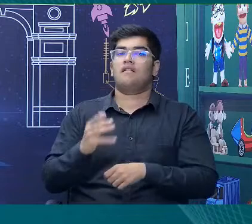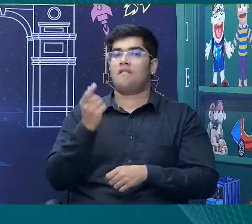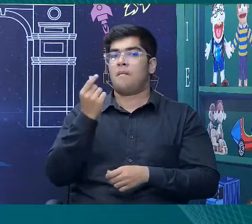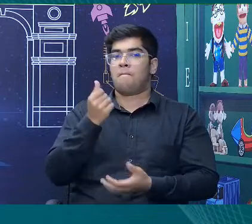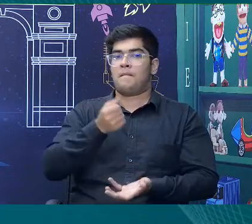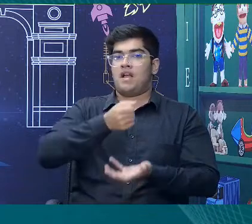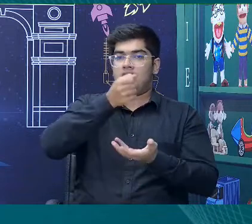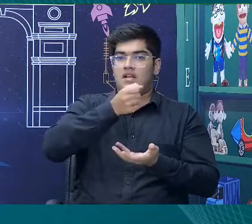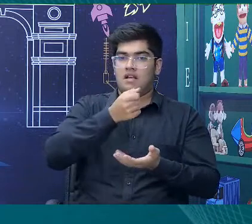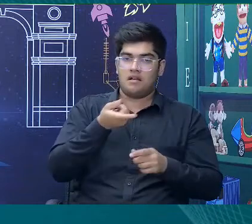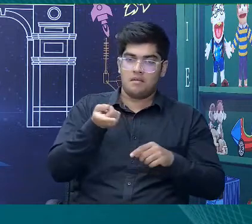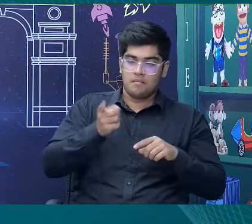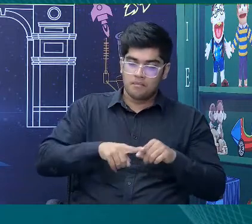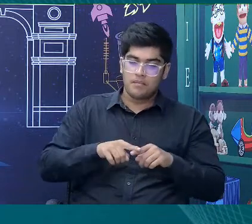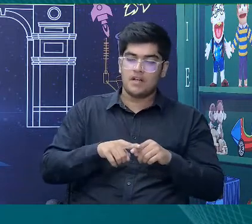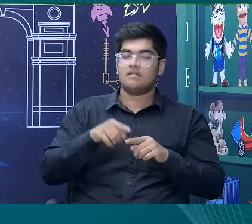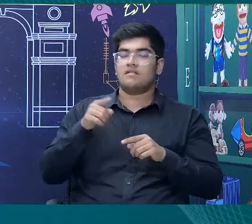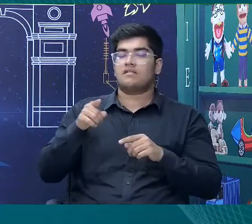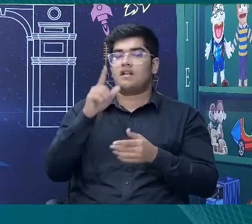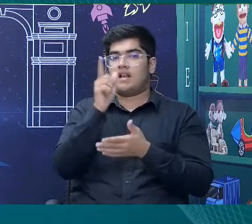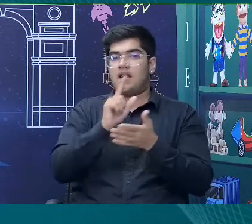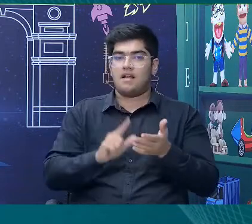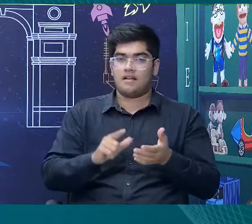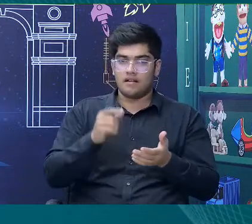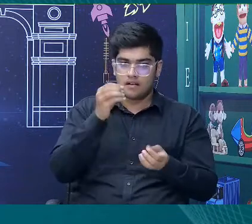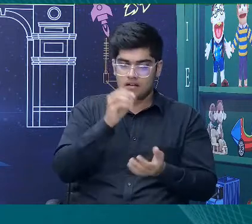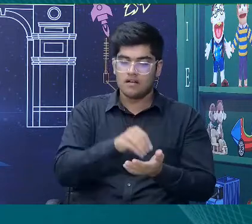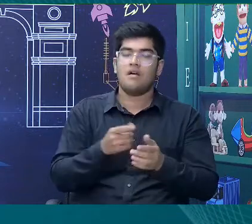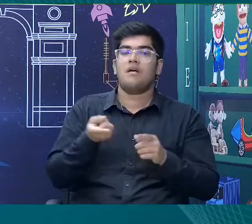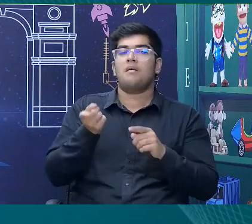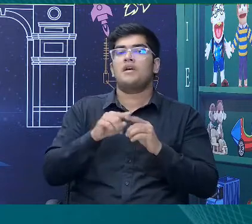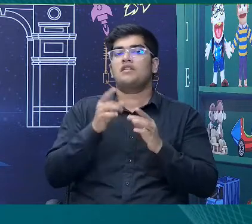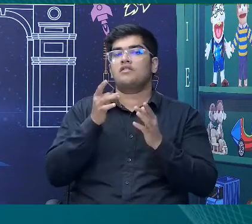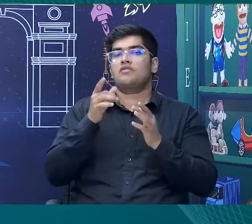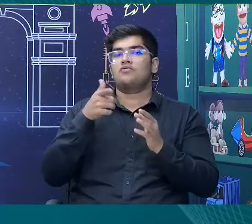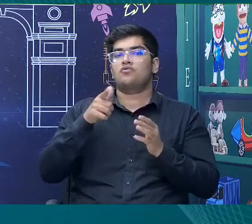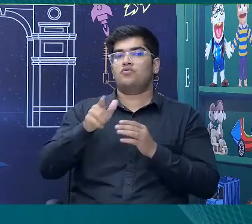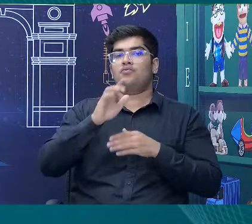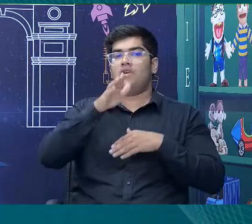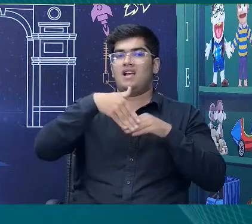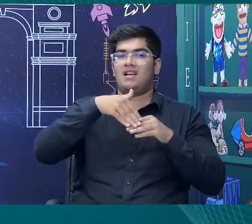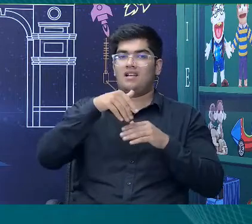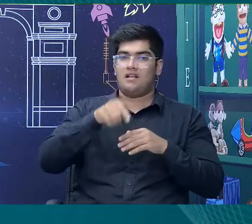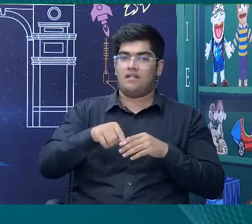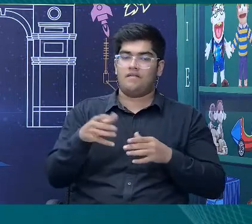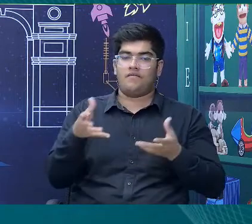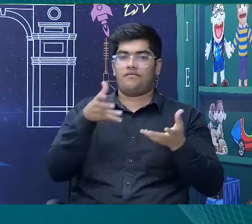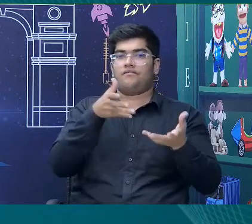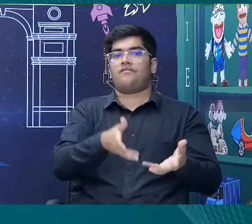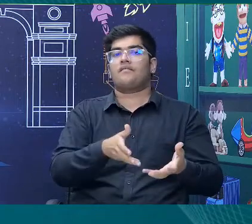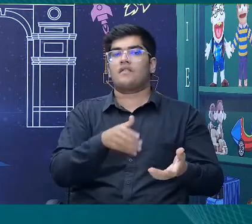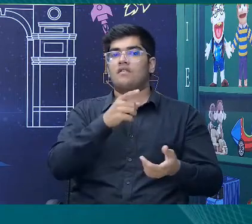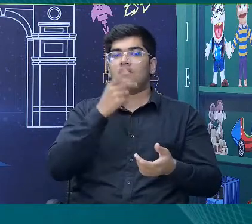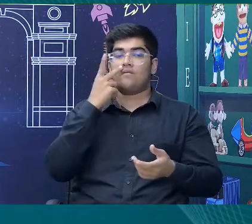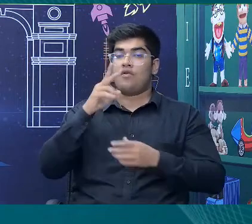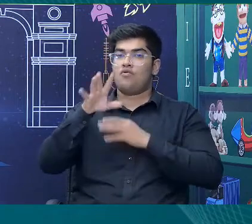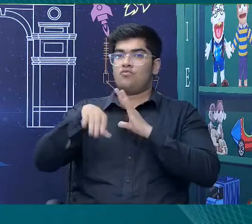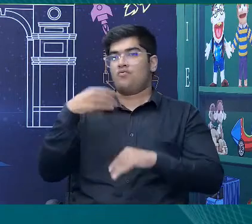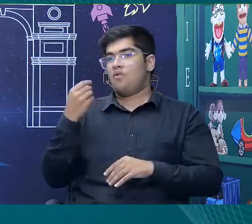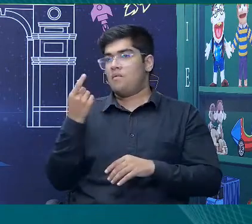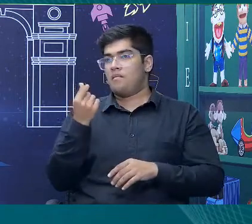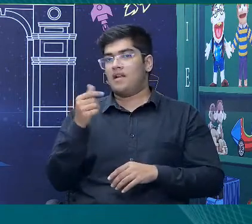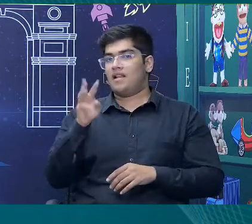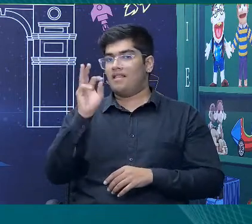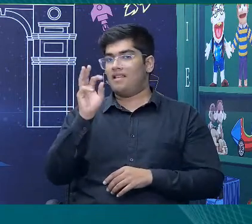Edna. He leaves a letter for Edla, and more importantly, he leaves that stolen money to